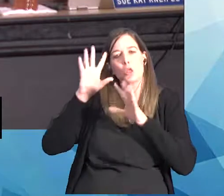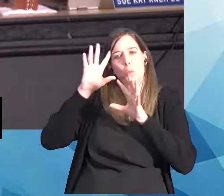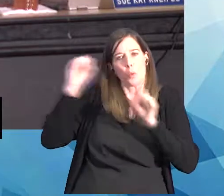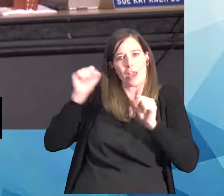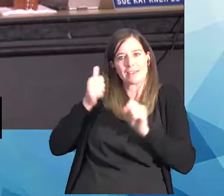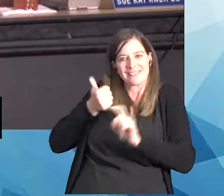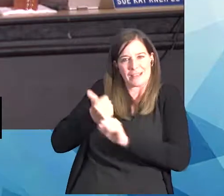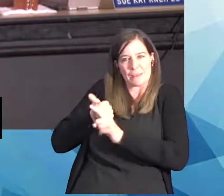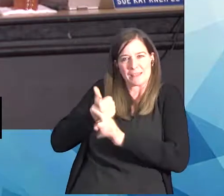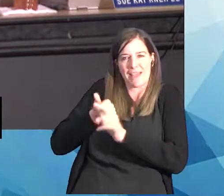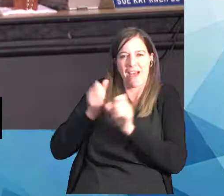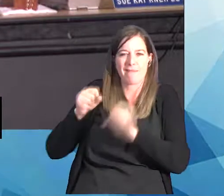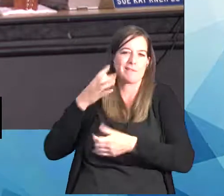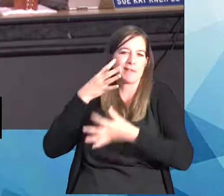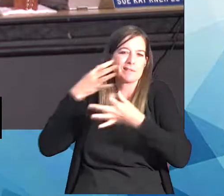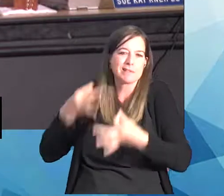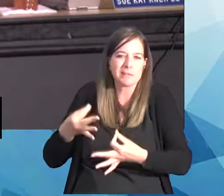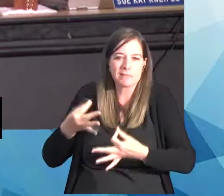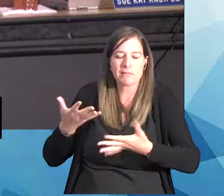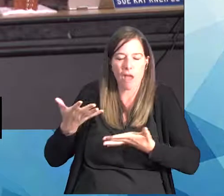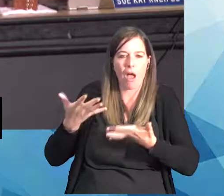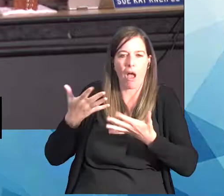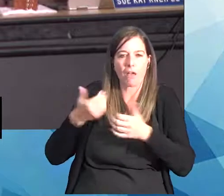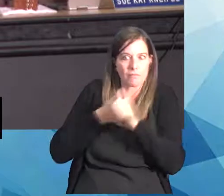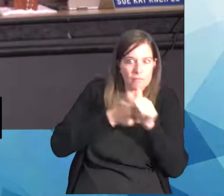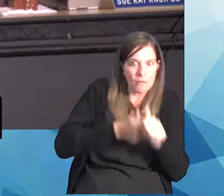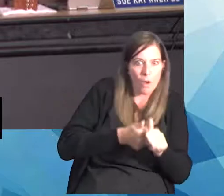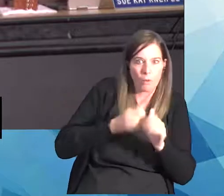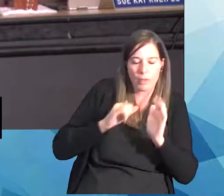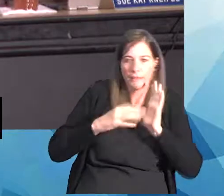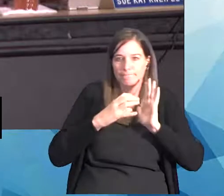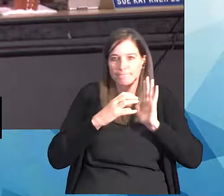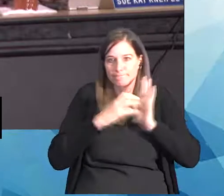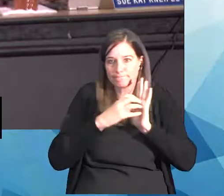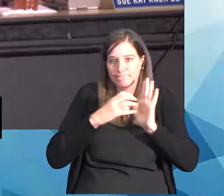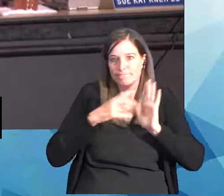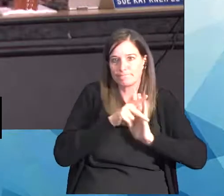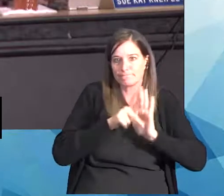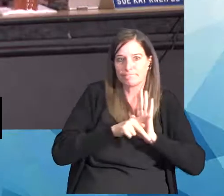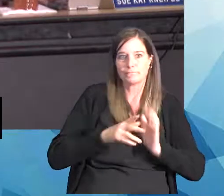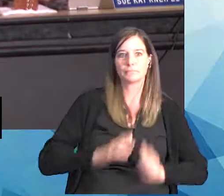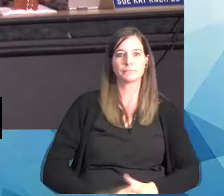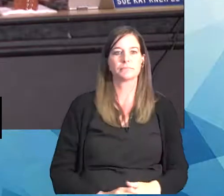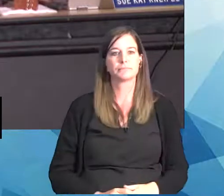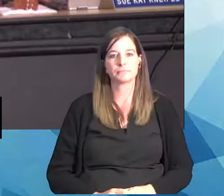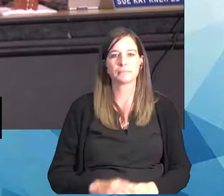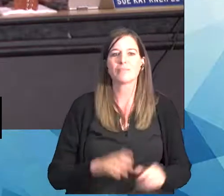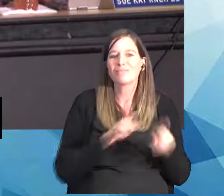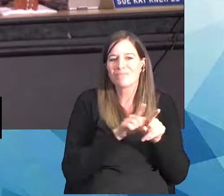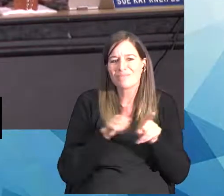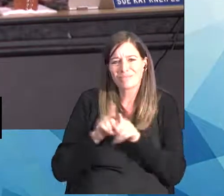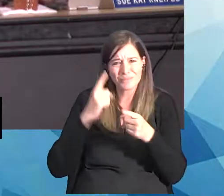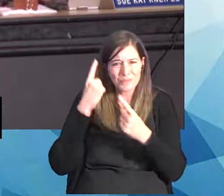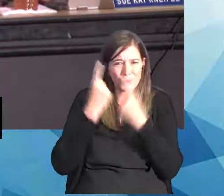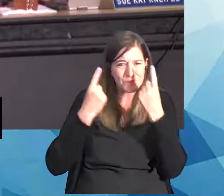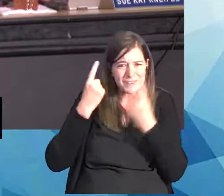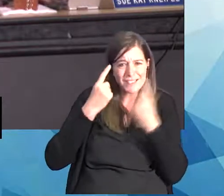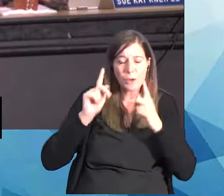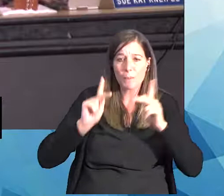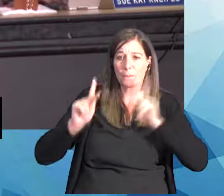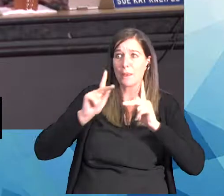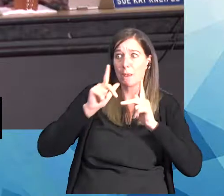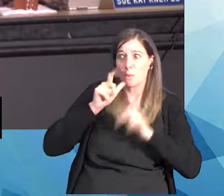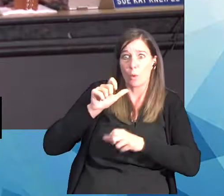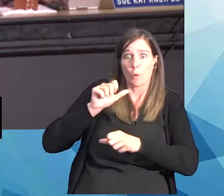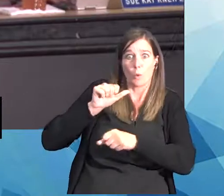as representatives of the community, people who work within and serve with these populations and represent these populations, I